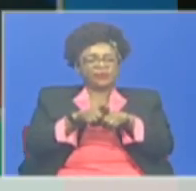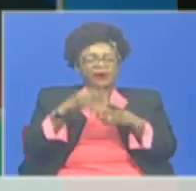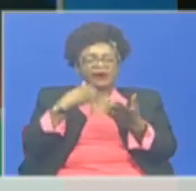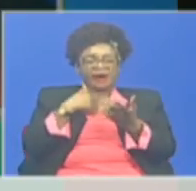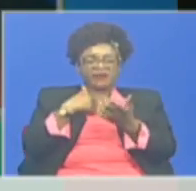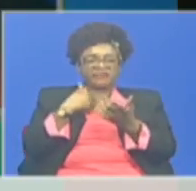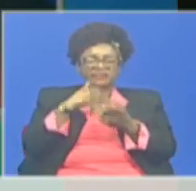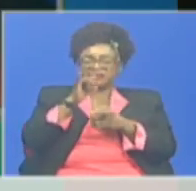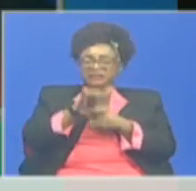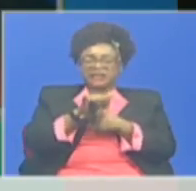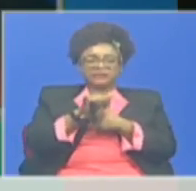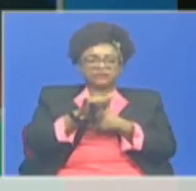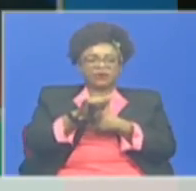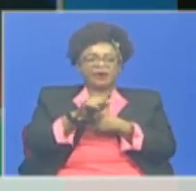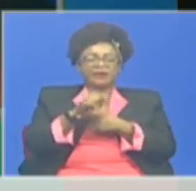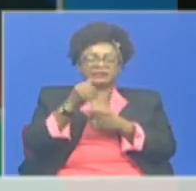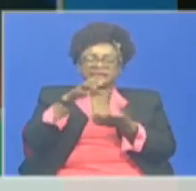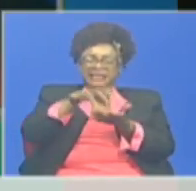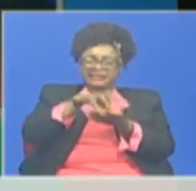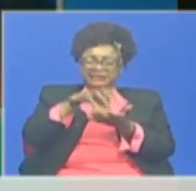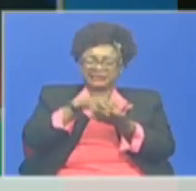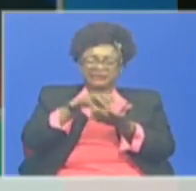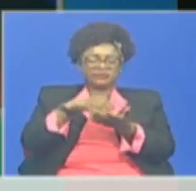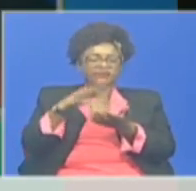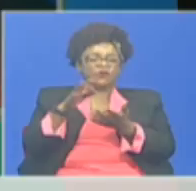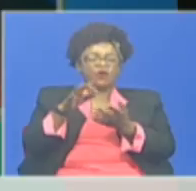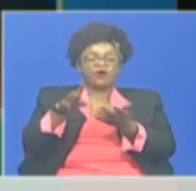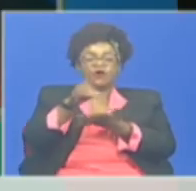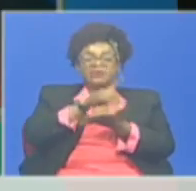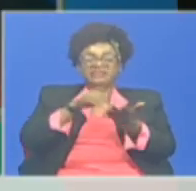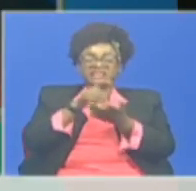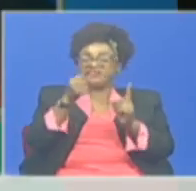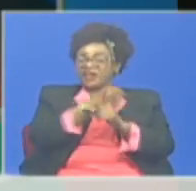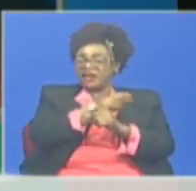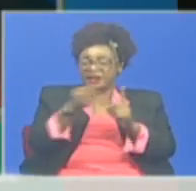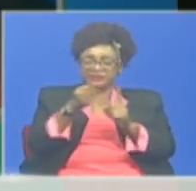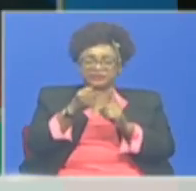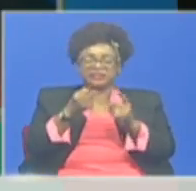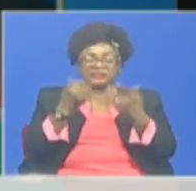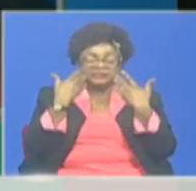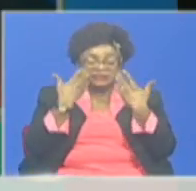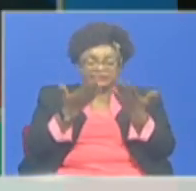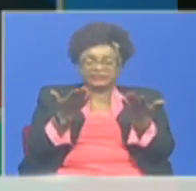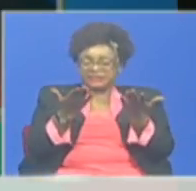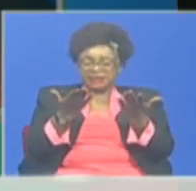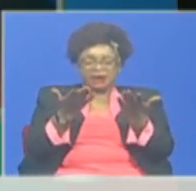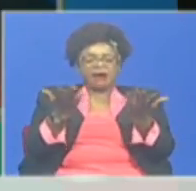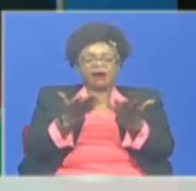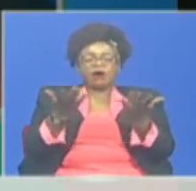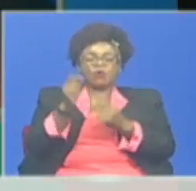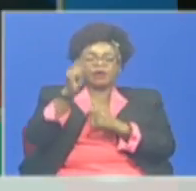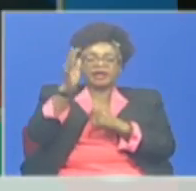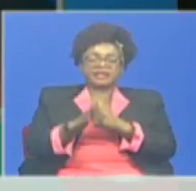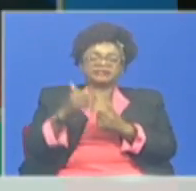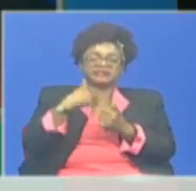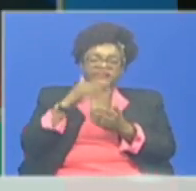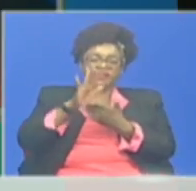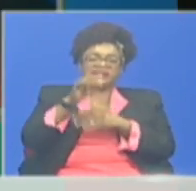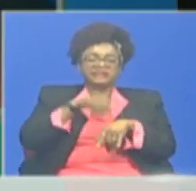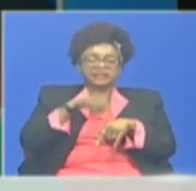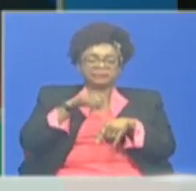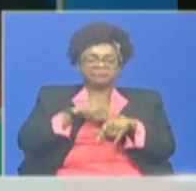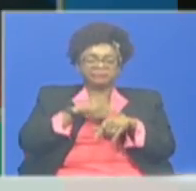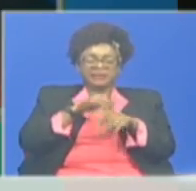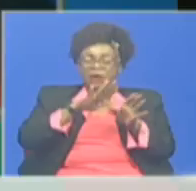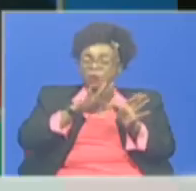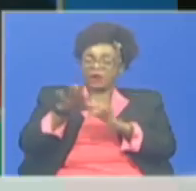of increased cases of domestic violence. Here's a look at how Kenyans are spending their time away from work